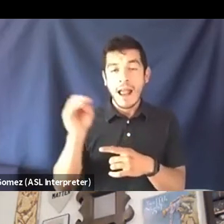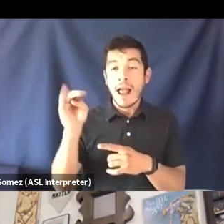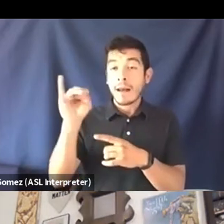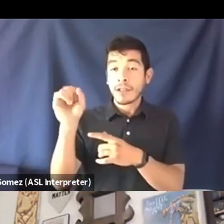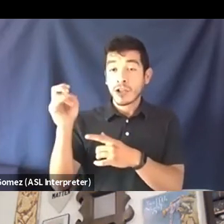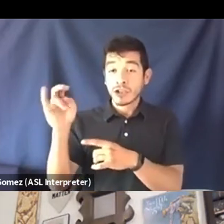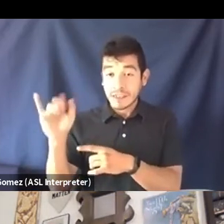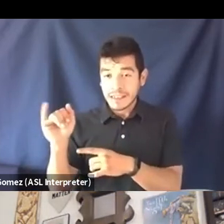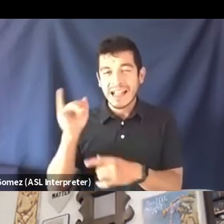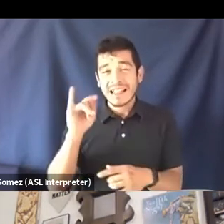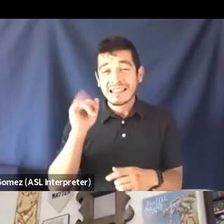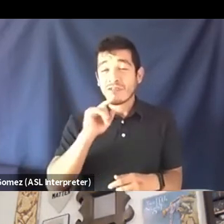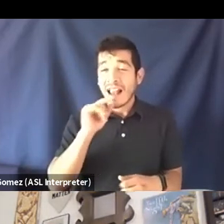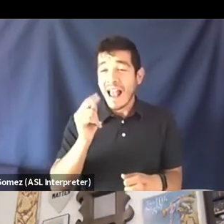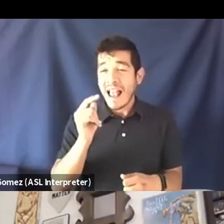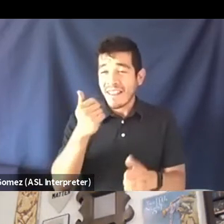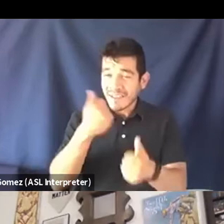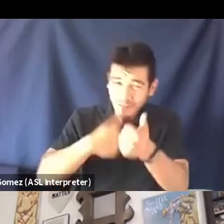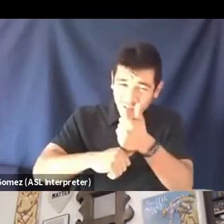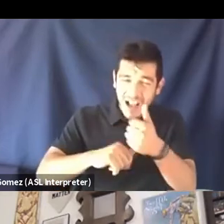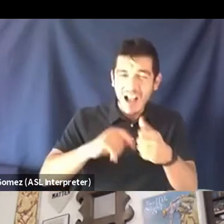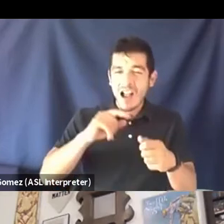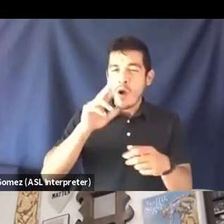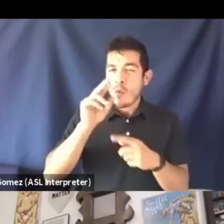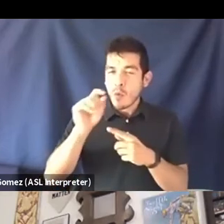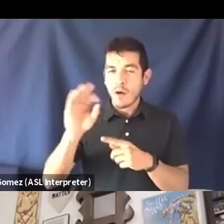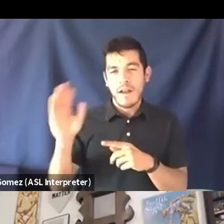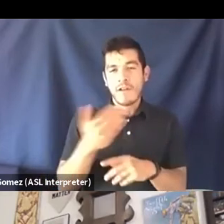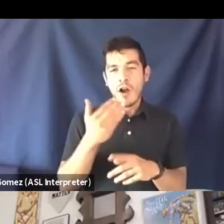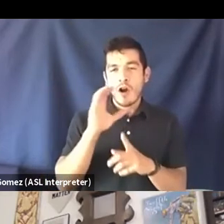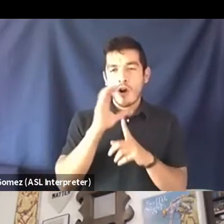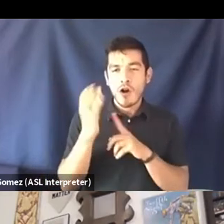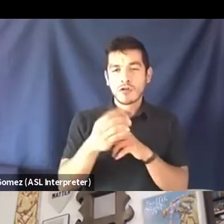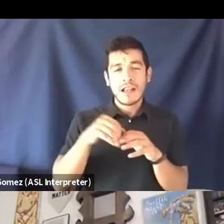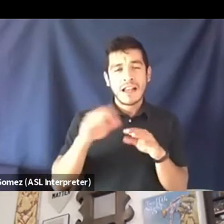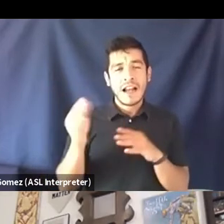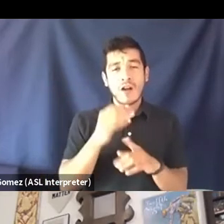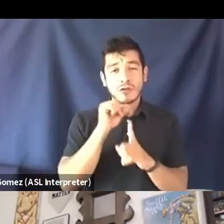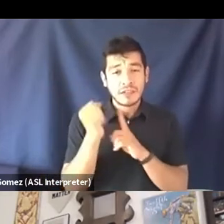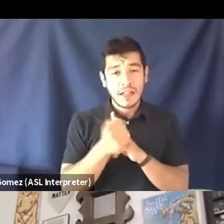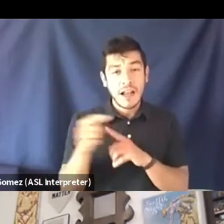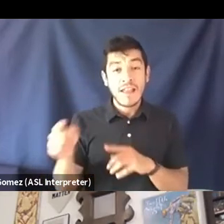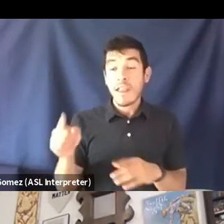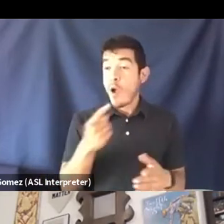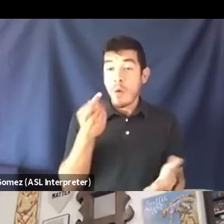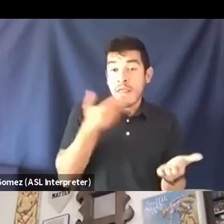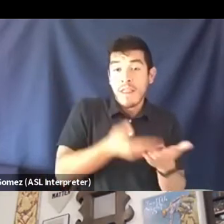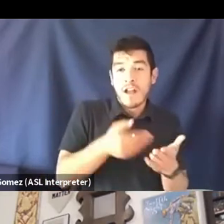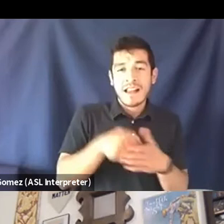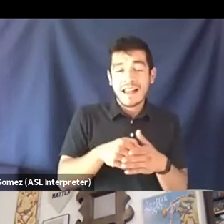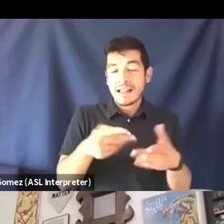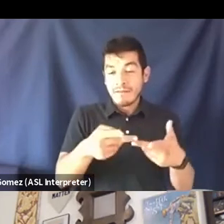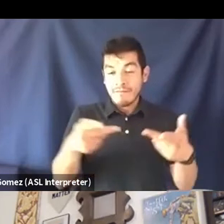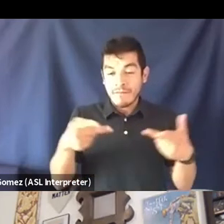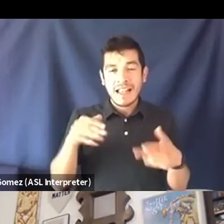our culture in our society. They were omnipresent at the founding of this country, and they haven't gone away.